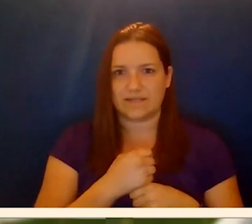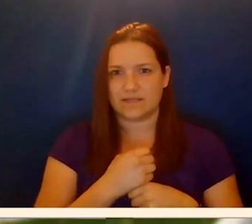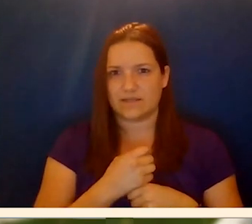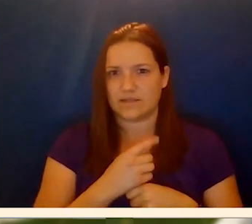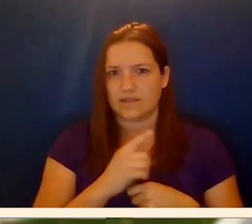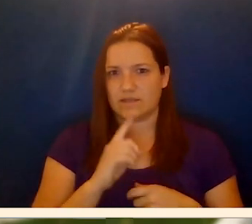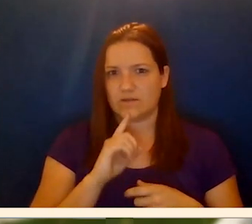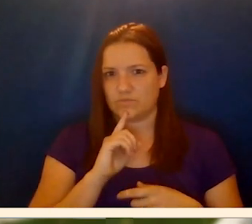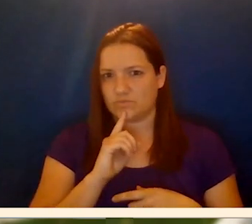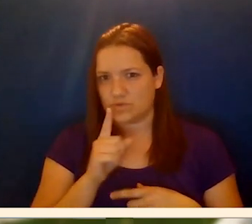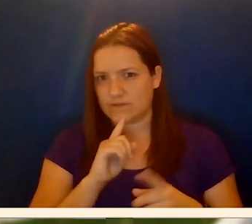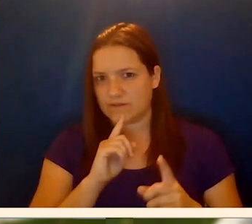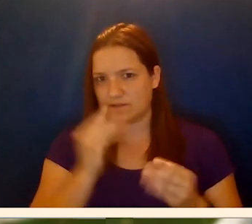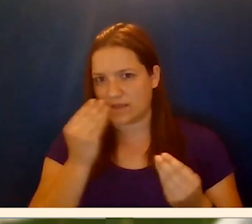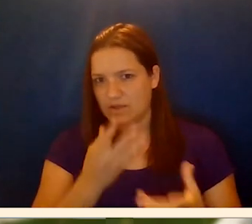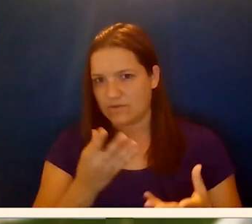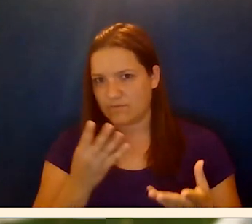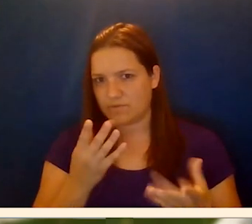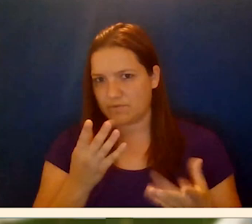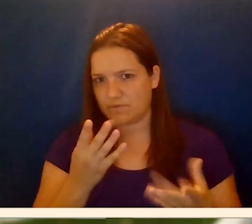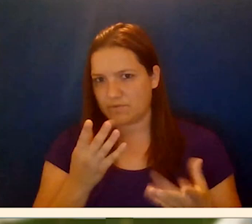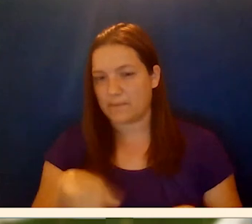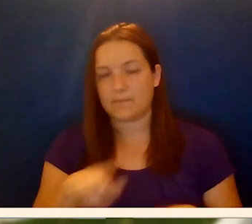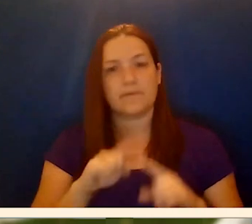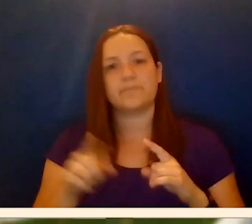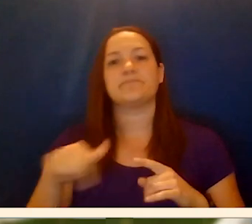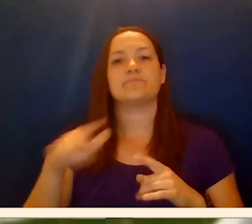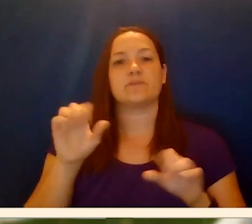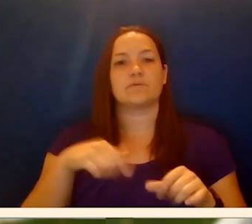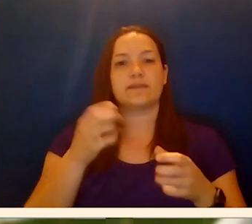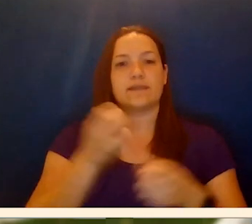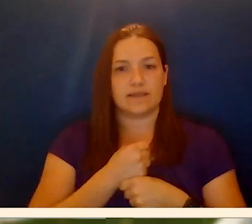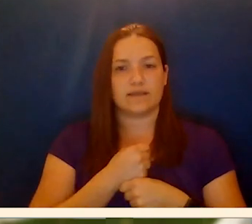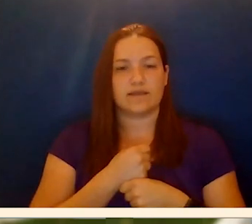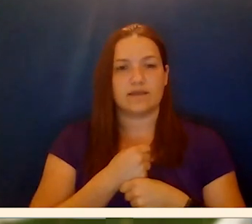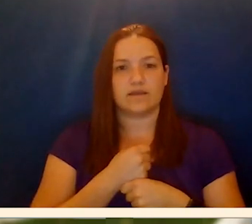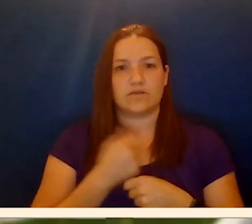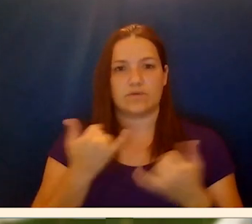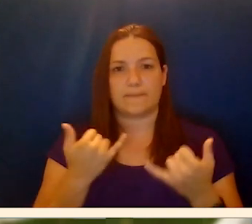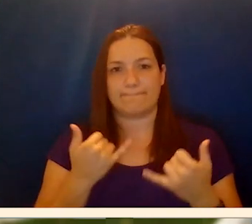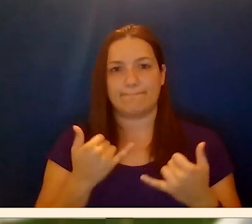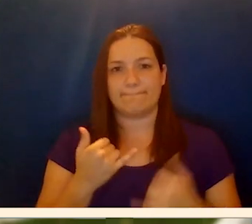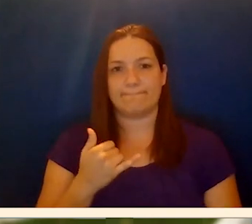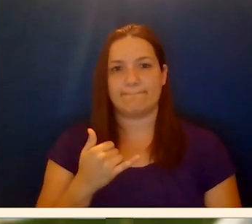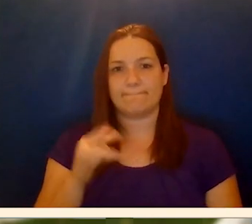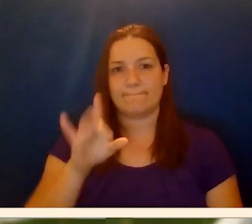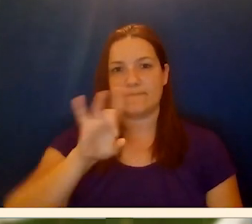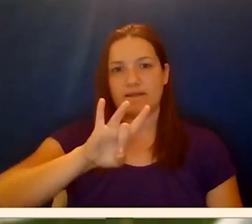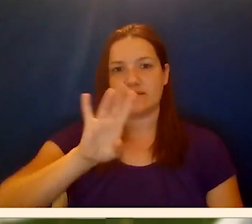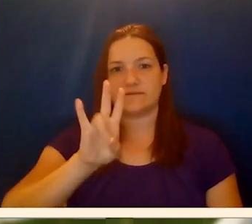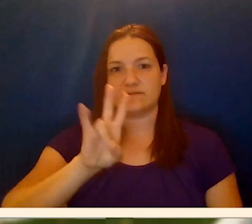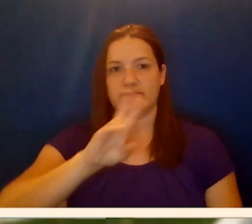for those that we can, we are currently running about 87% of our COVID